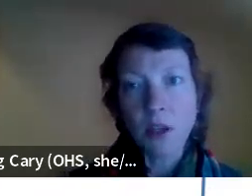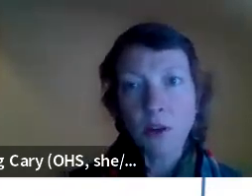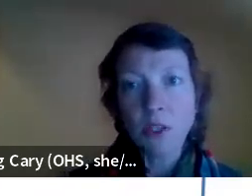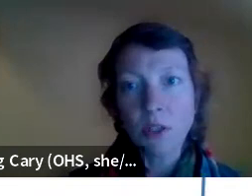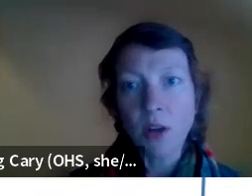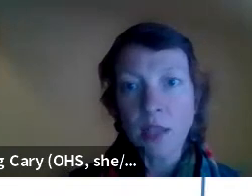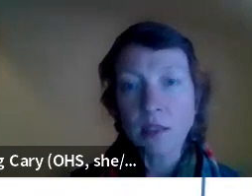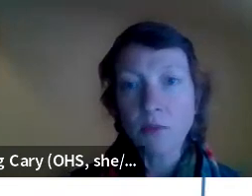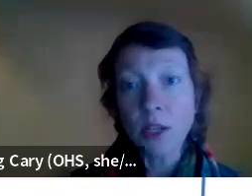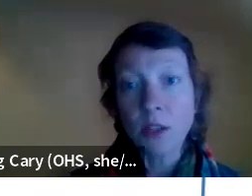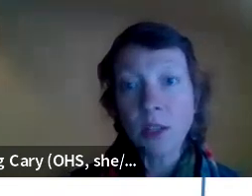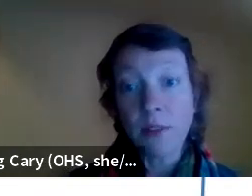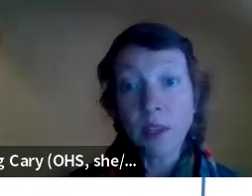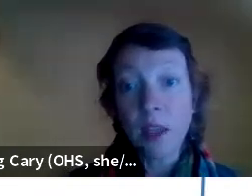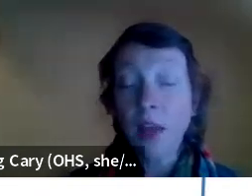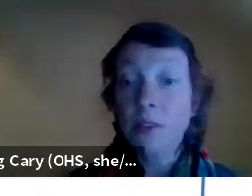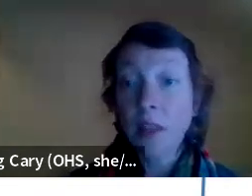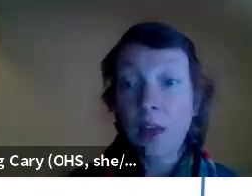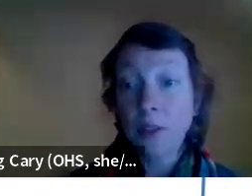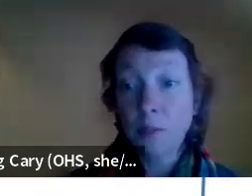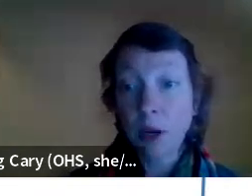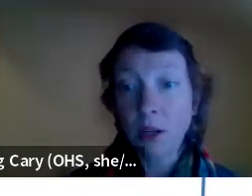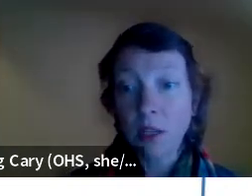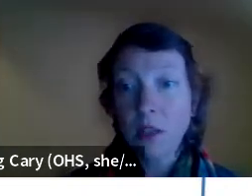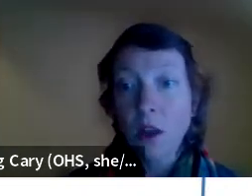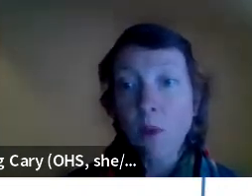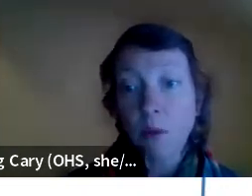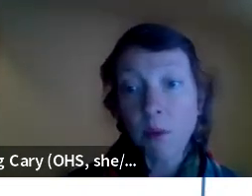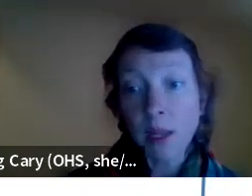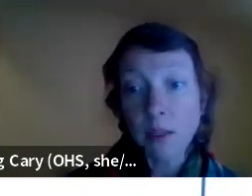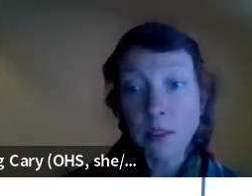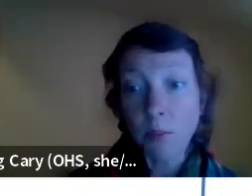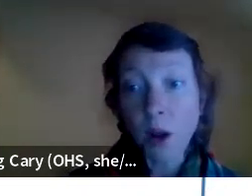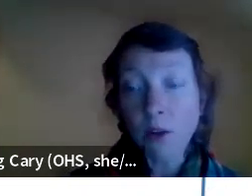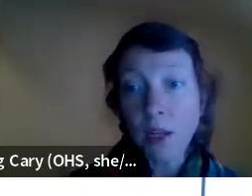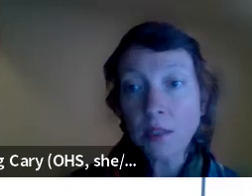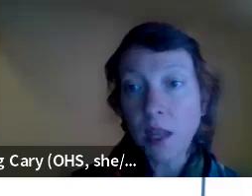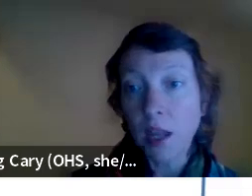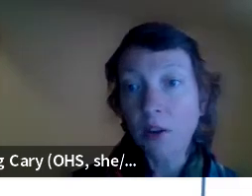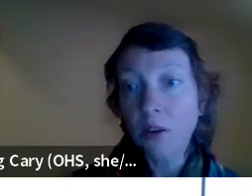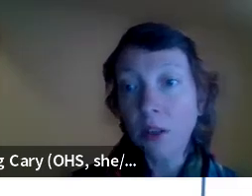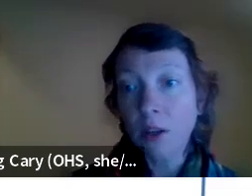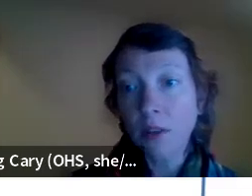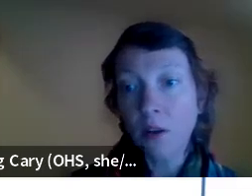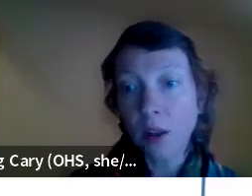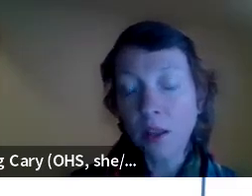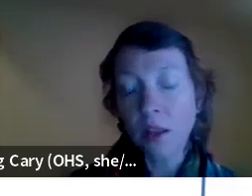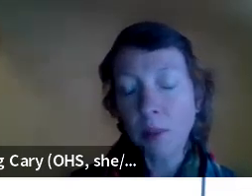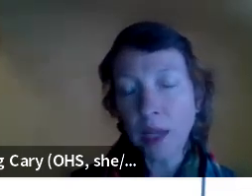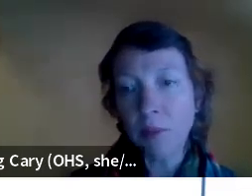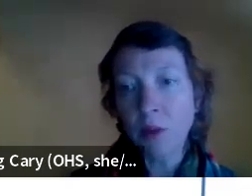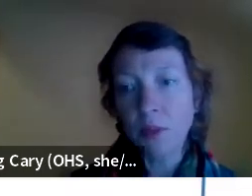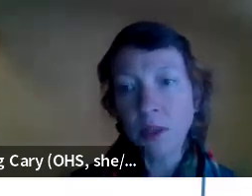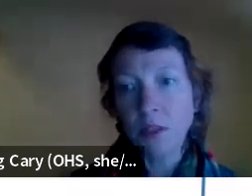ways to go to address racial and ethnic health disparities. While we were making some progress earlier in